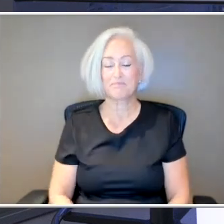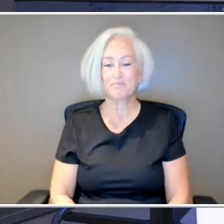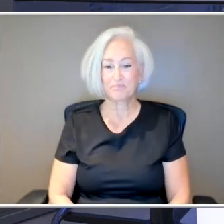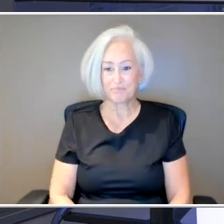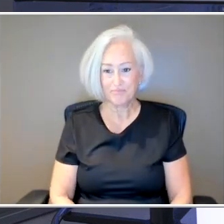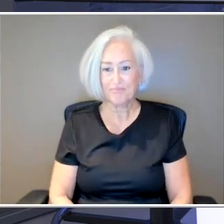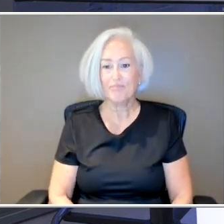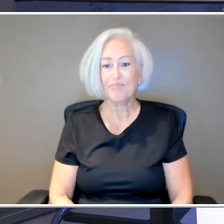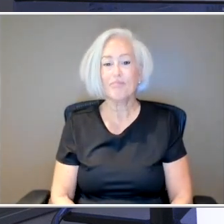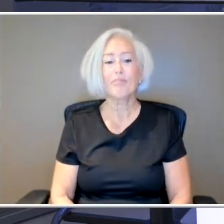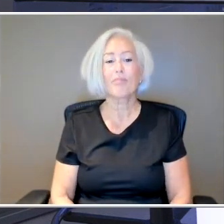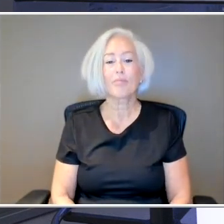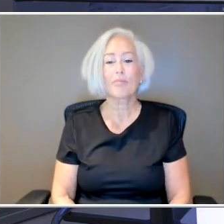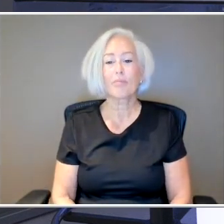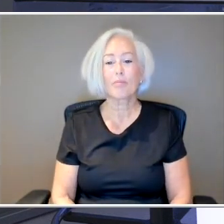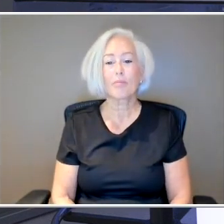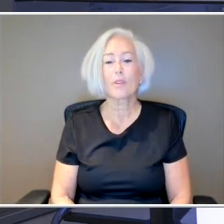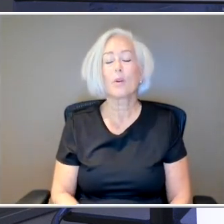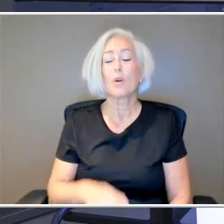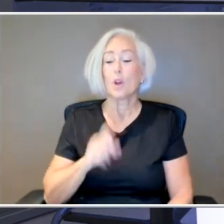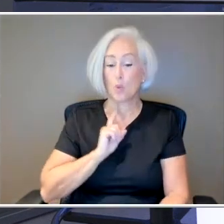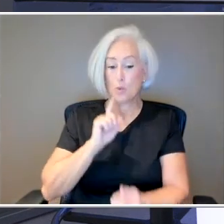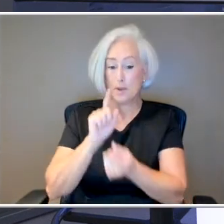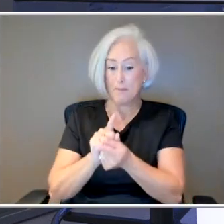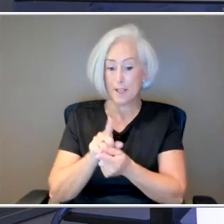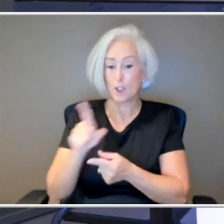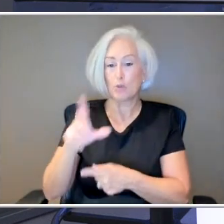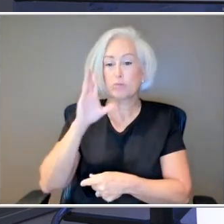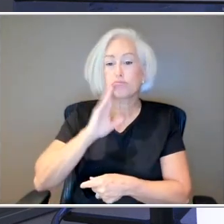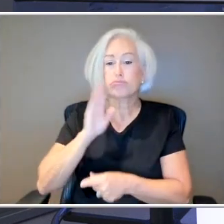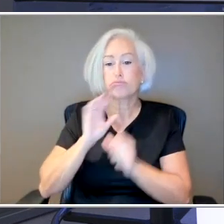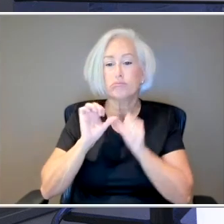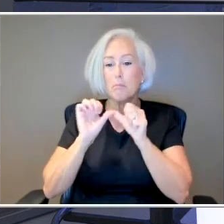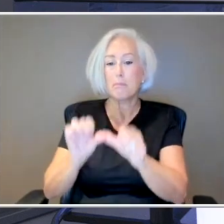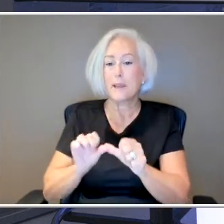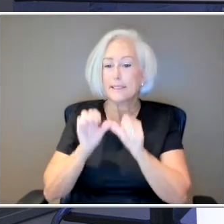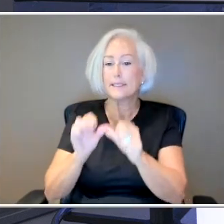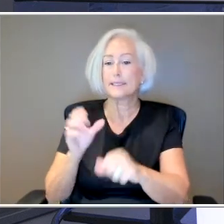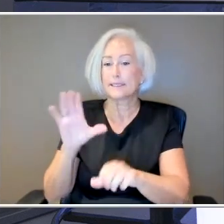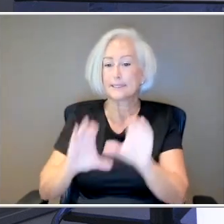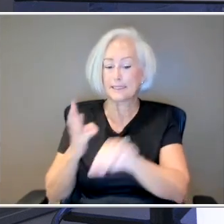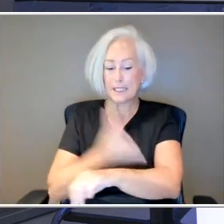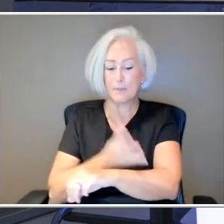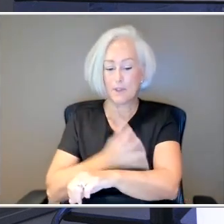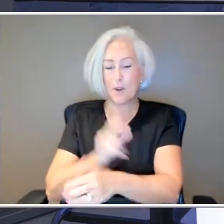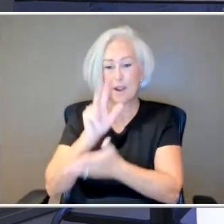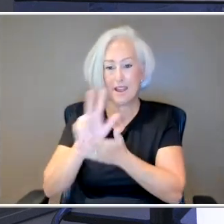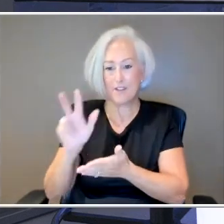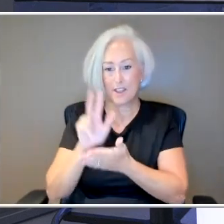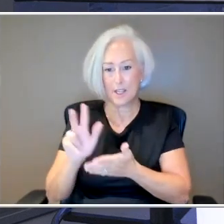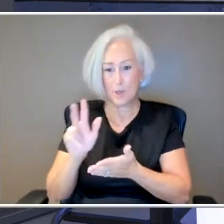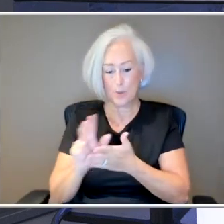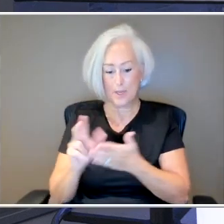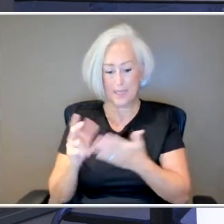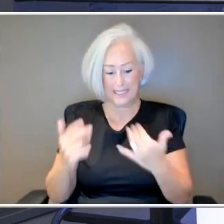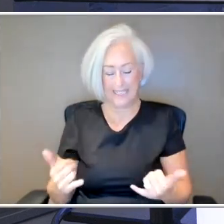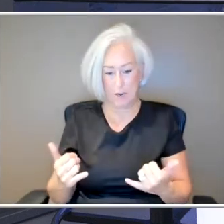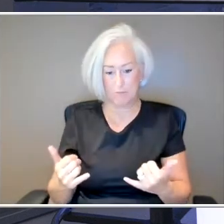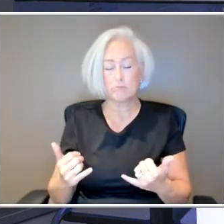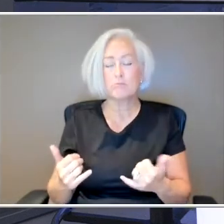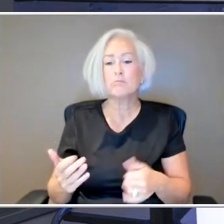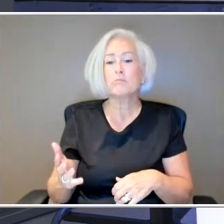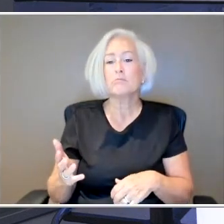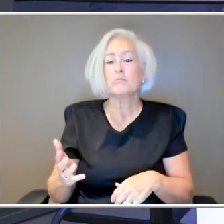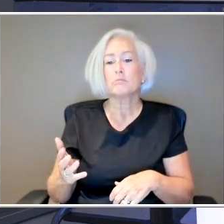this because when we met, you were going through your maintenance chemo, and you're doing this every 3 weeks now. Yes. We heard a little bit